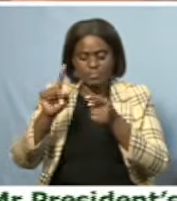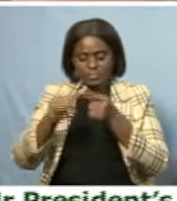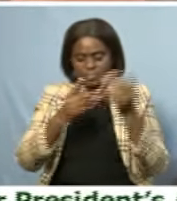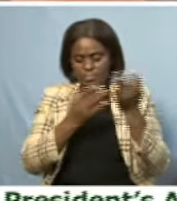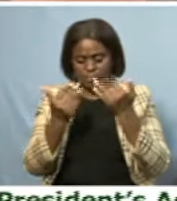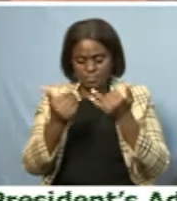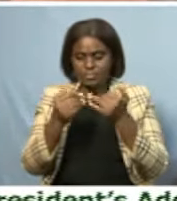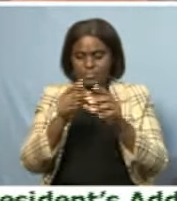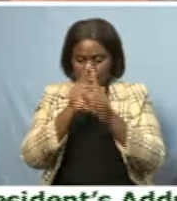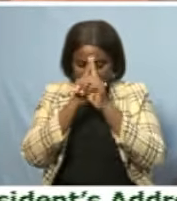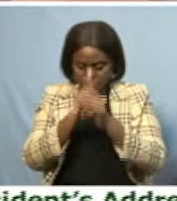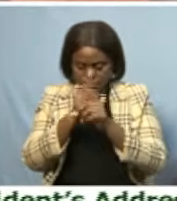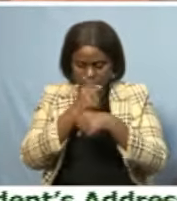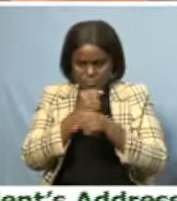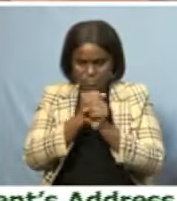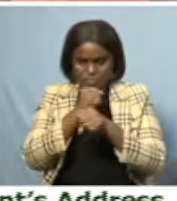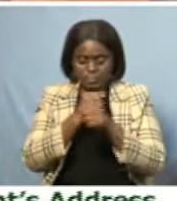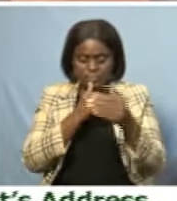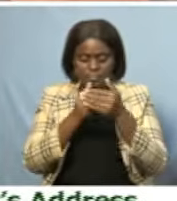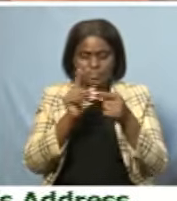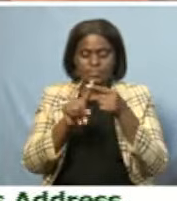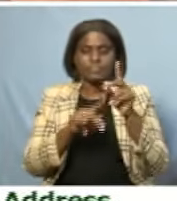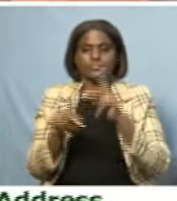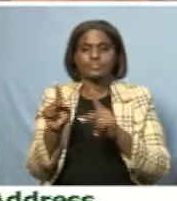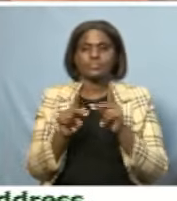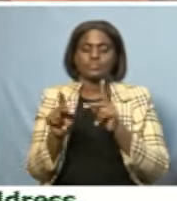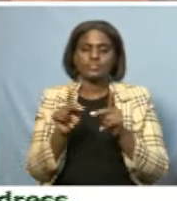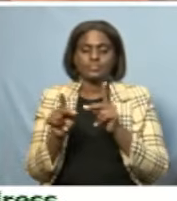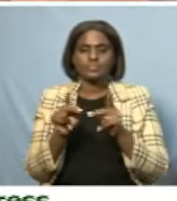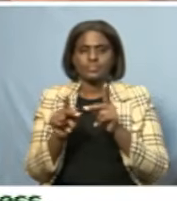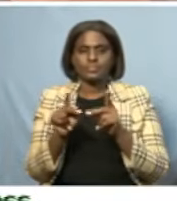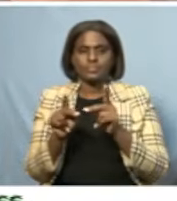bring decision-making closer to the people.